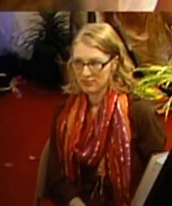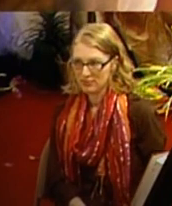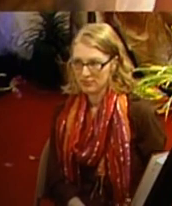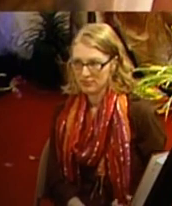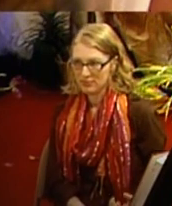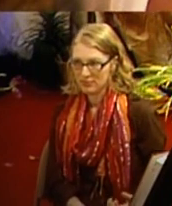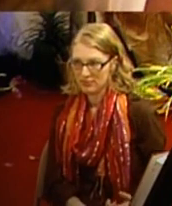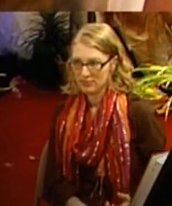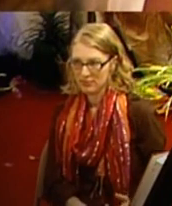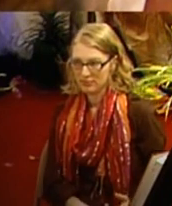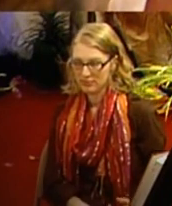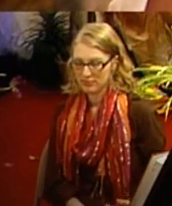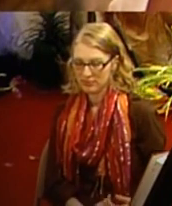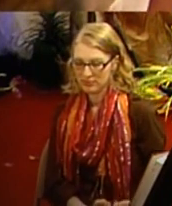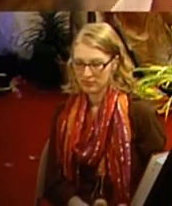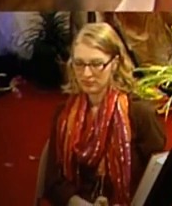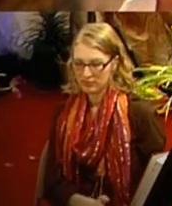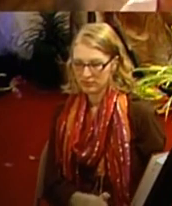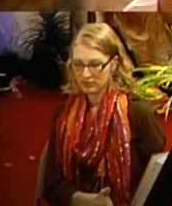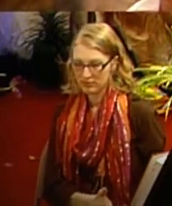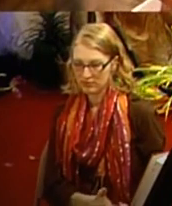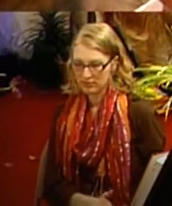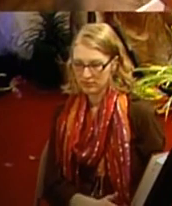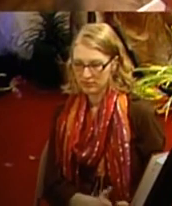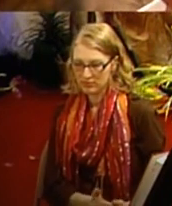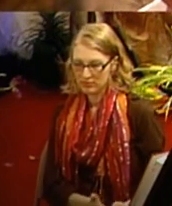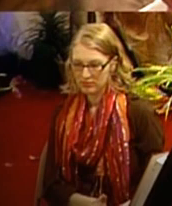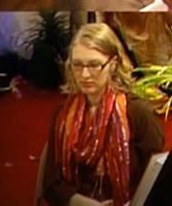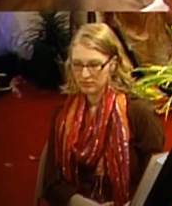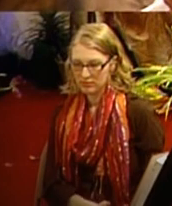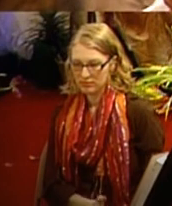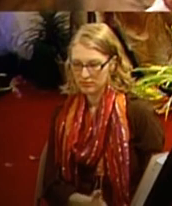And as he looked with longing eyes